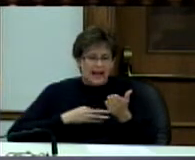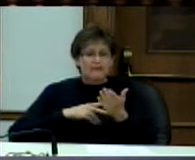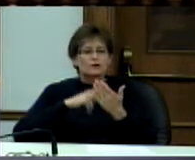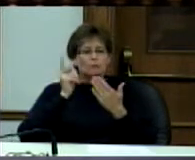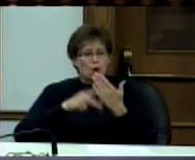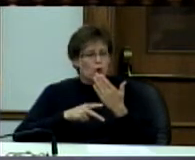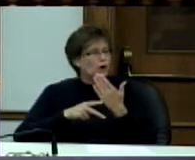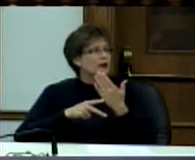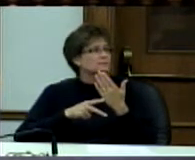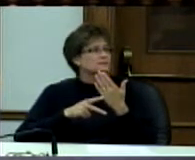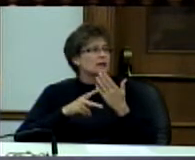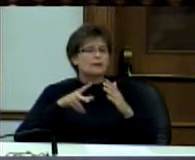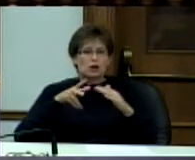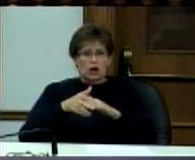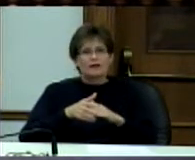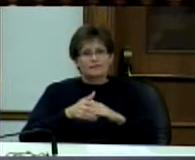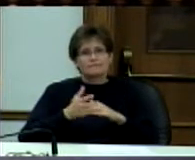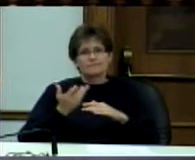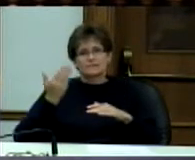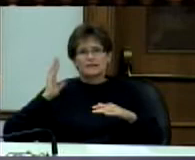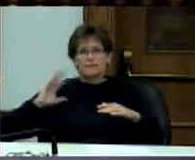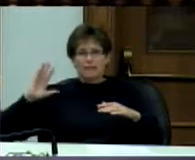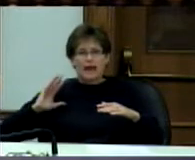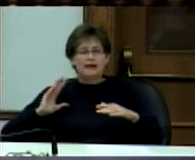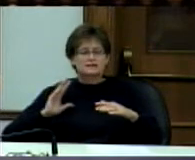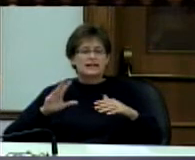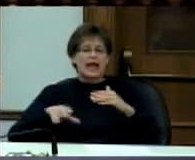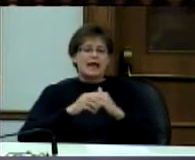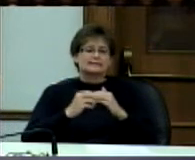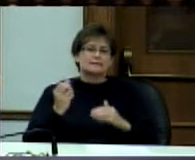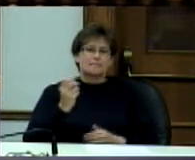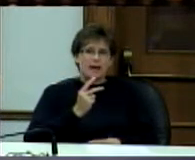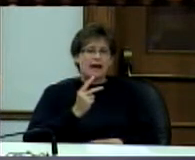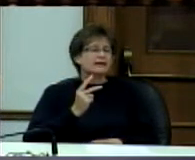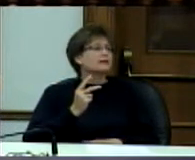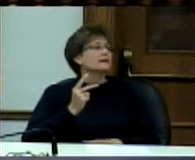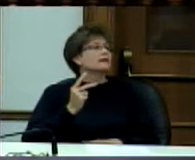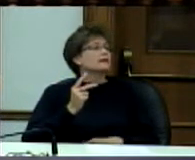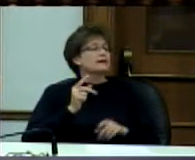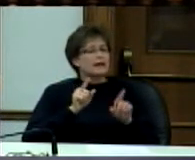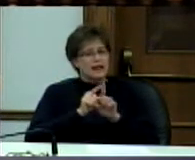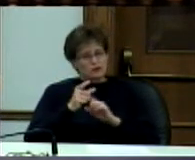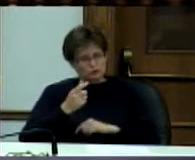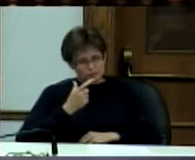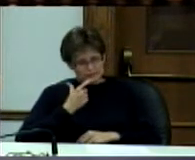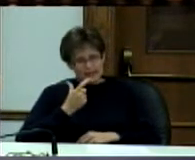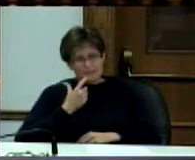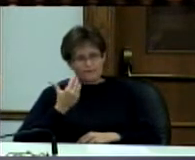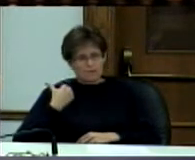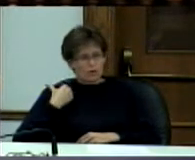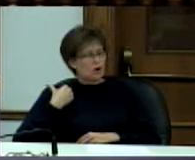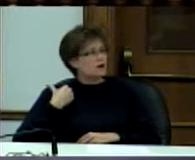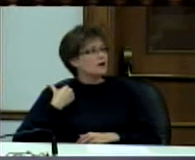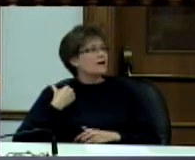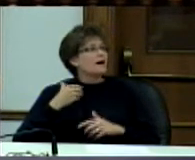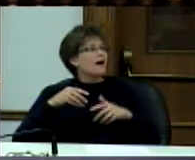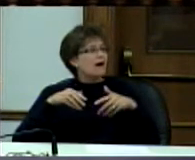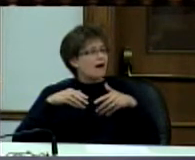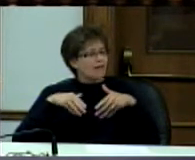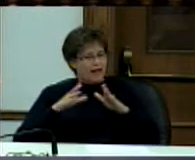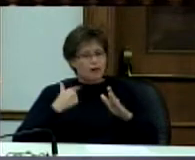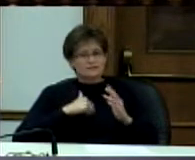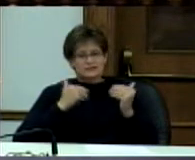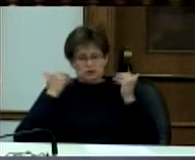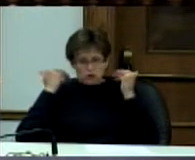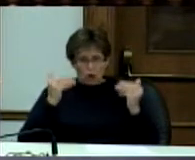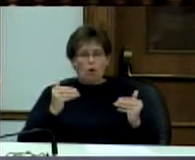personnel and programs that have been cut over the last number of years, and as you say, allow us